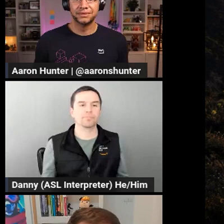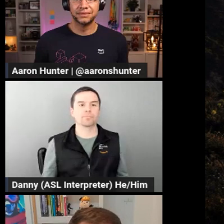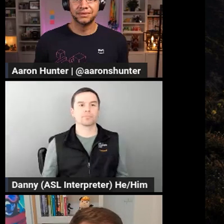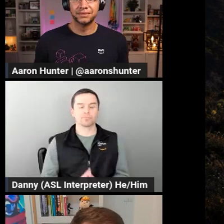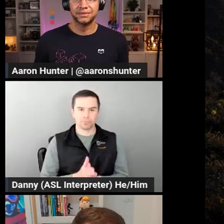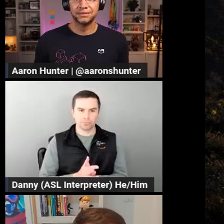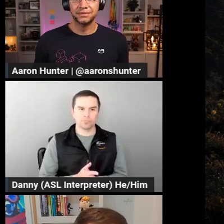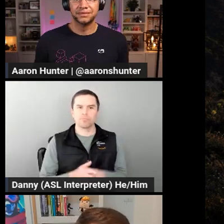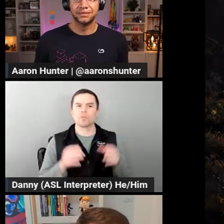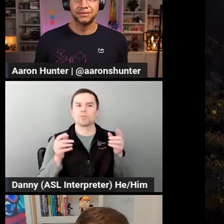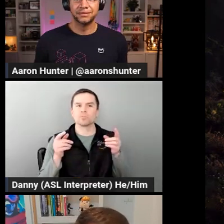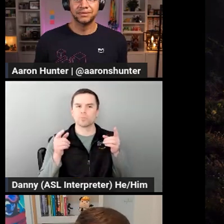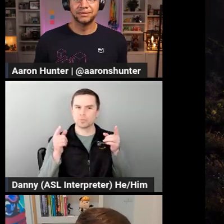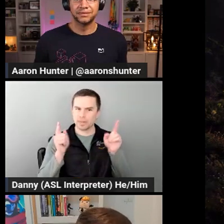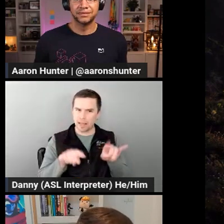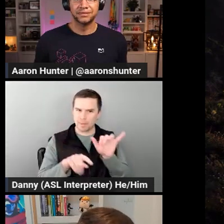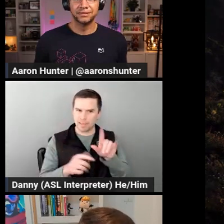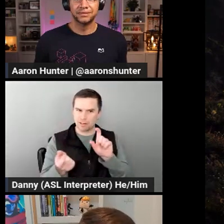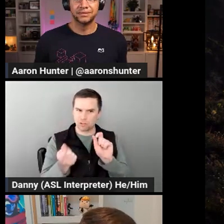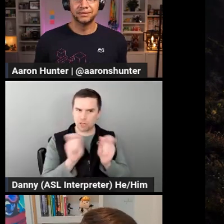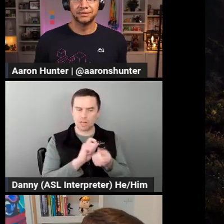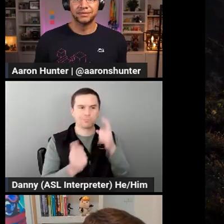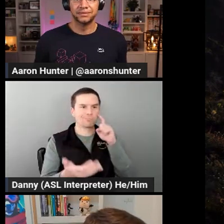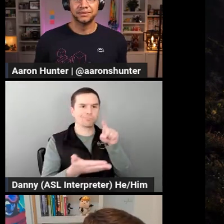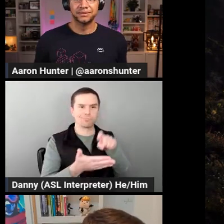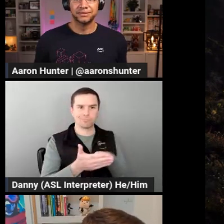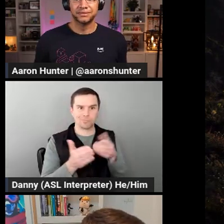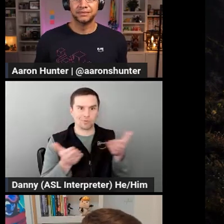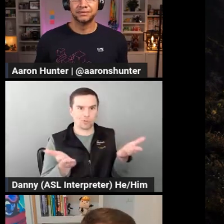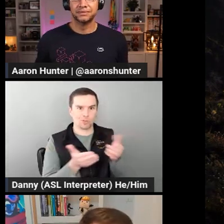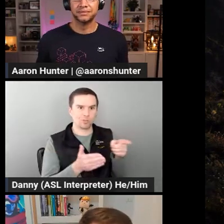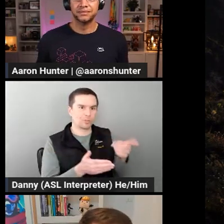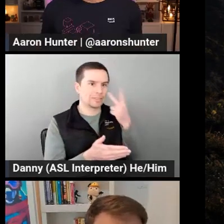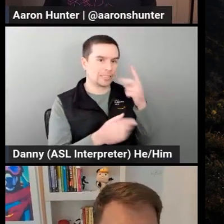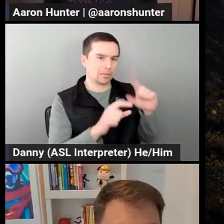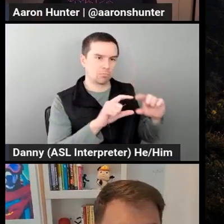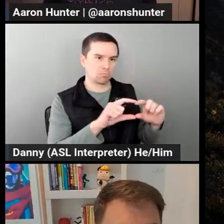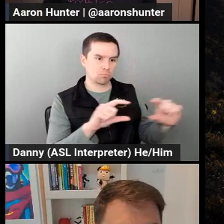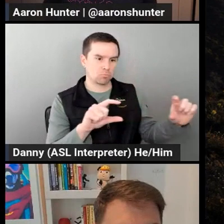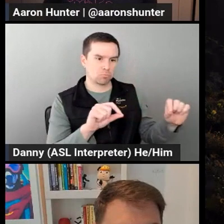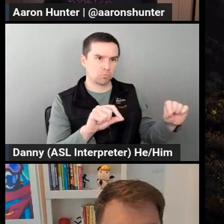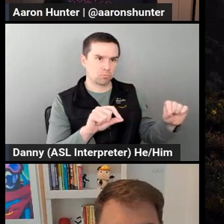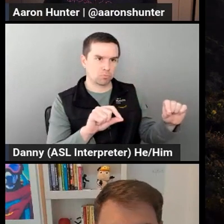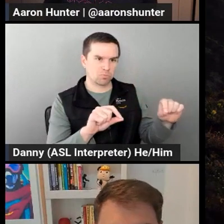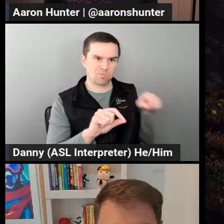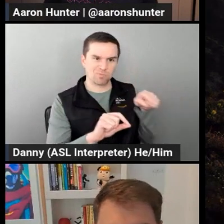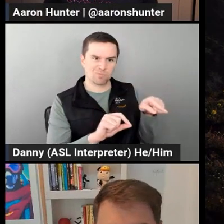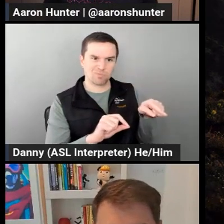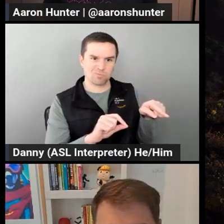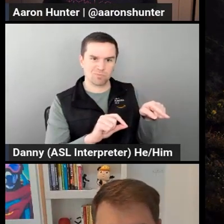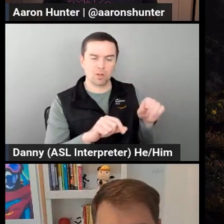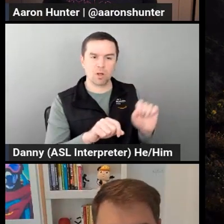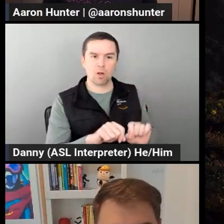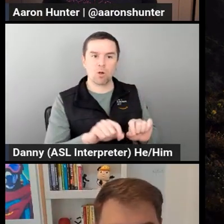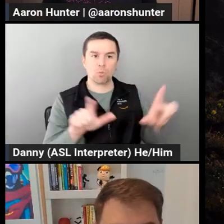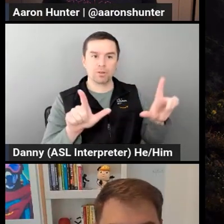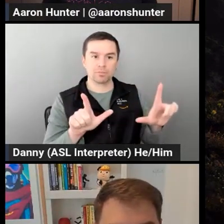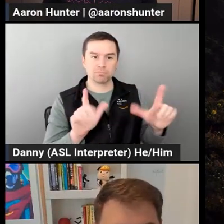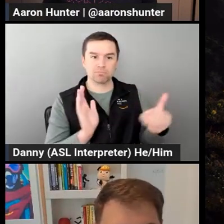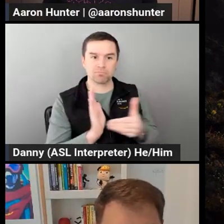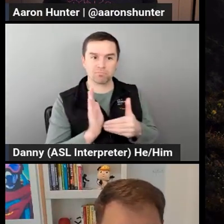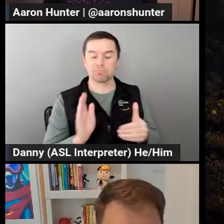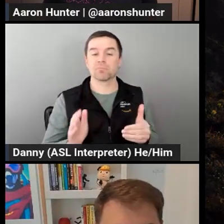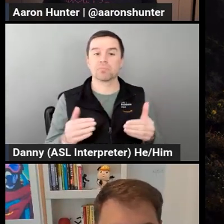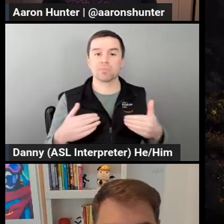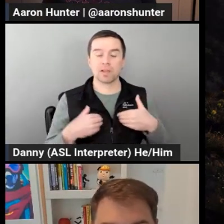change gets sort of detected on this side. You can see external file changes auto-loaded here in a small pop-up. I open this back up and I've got